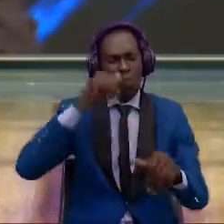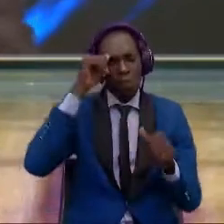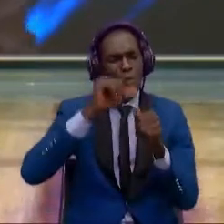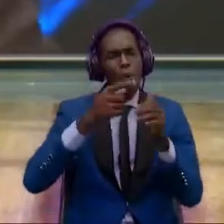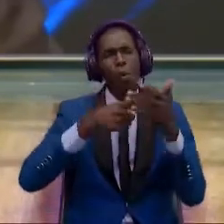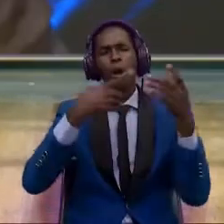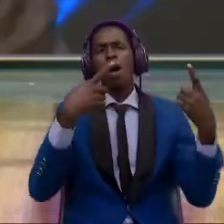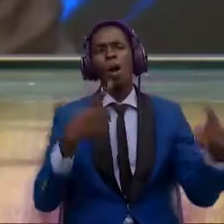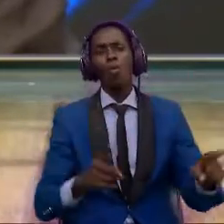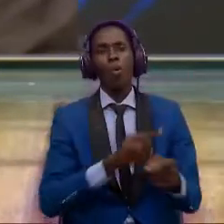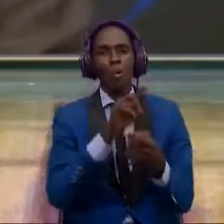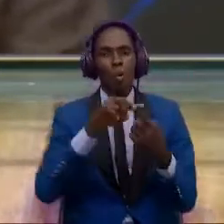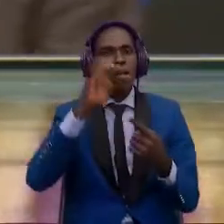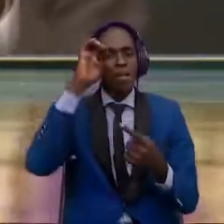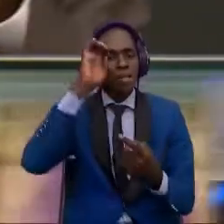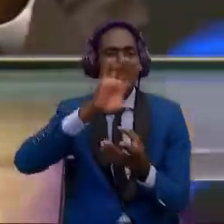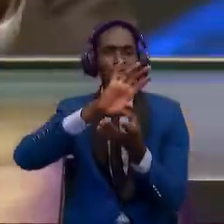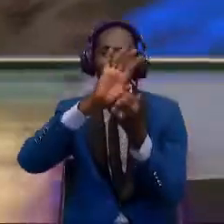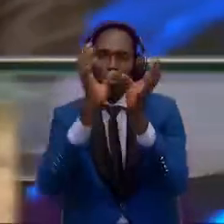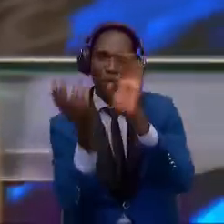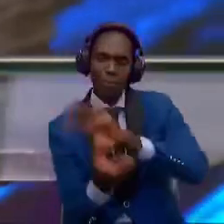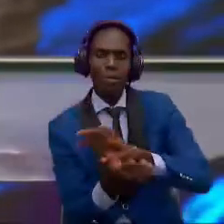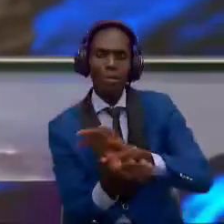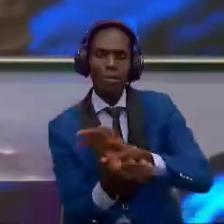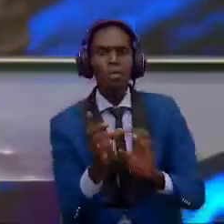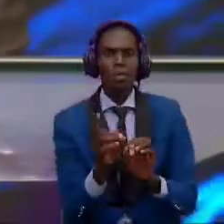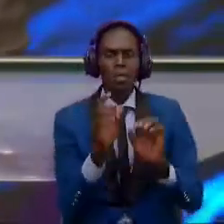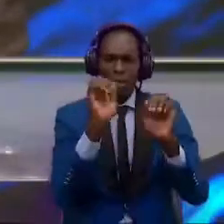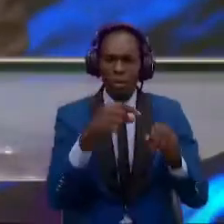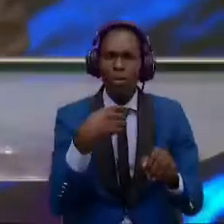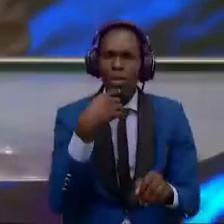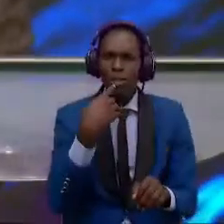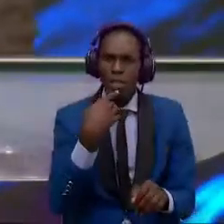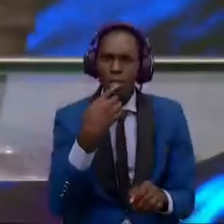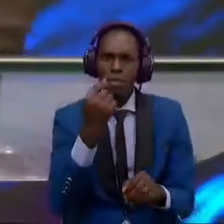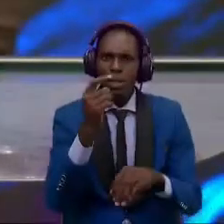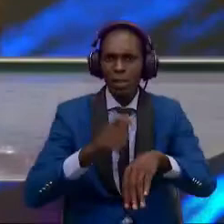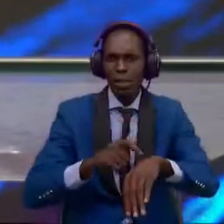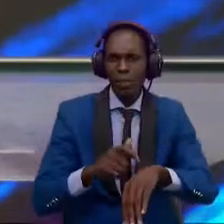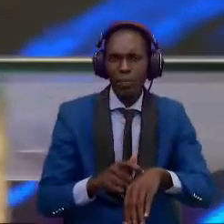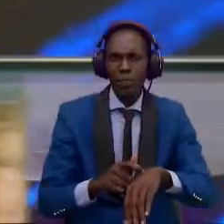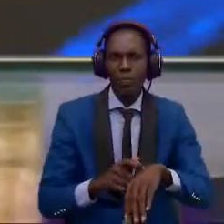he was converted. Can you tell the time? Can you